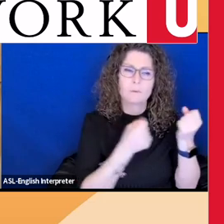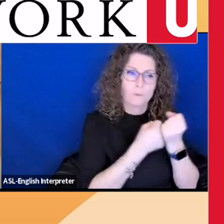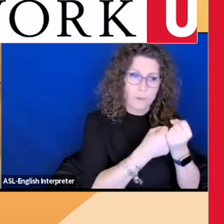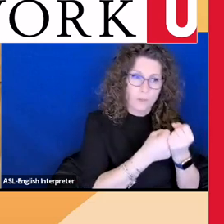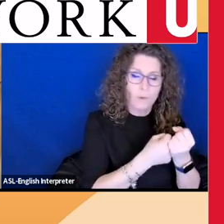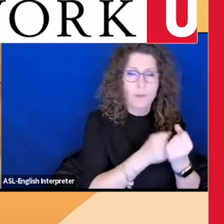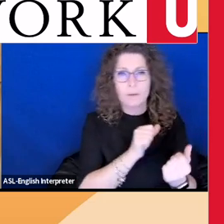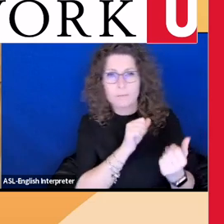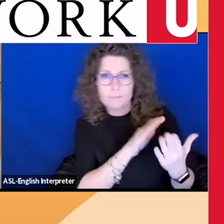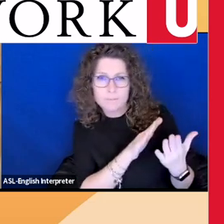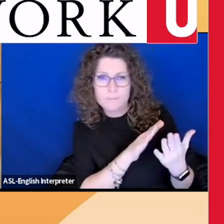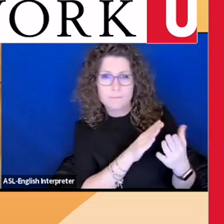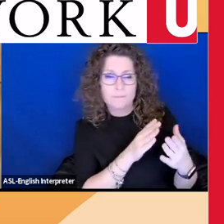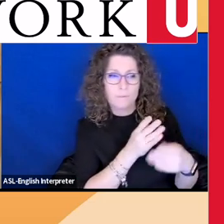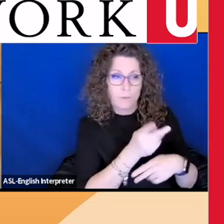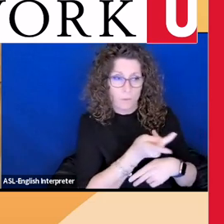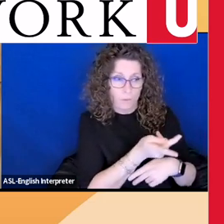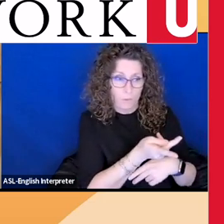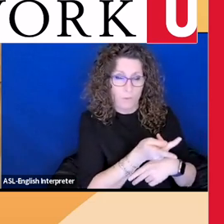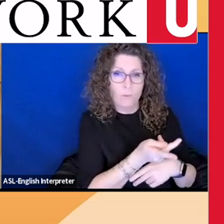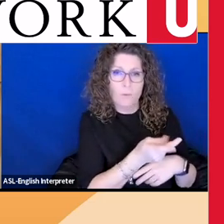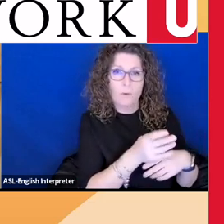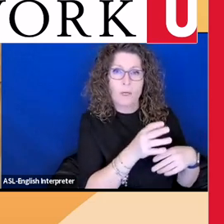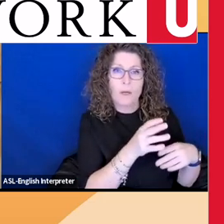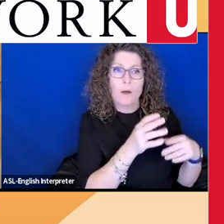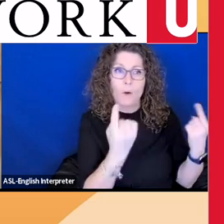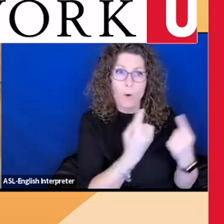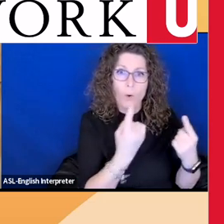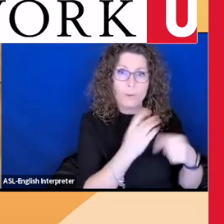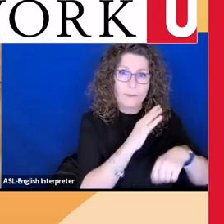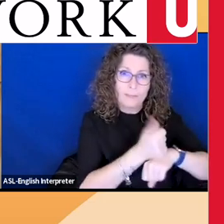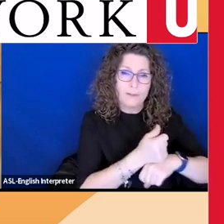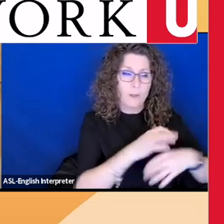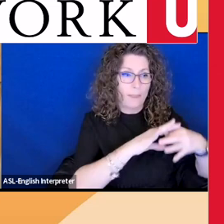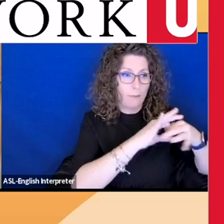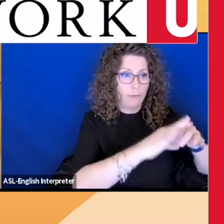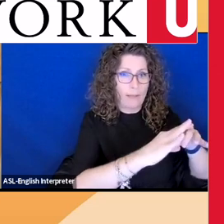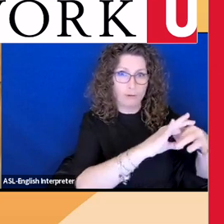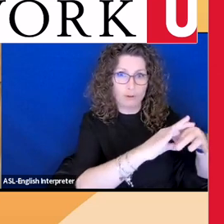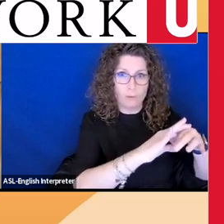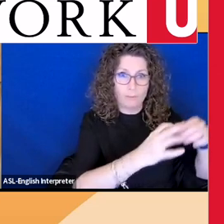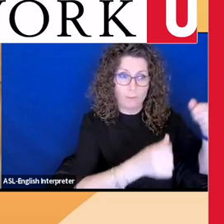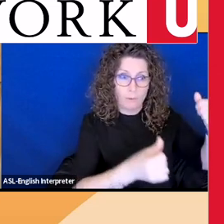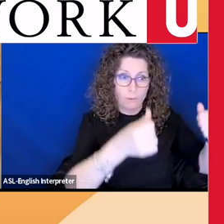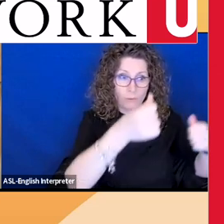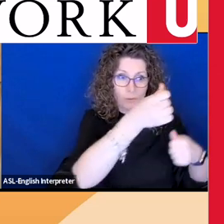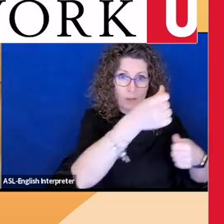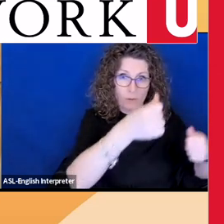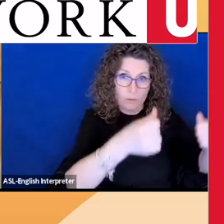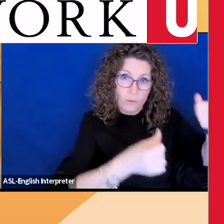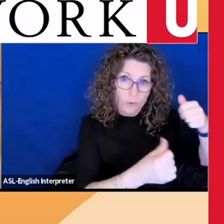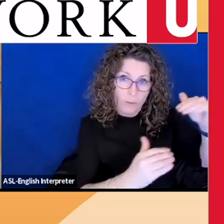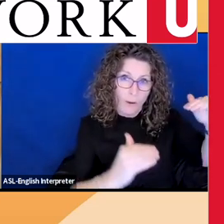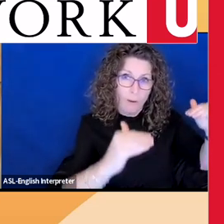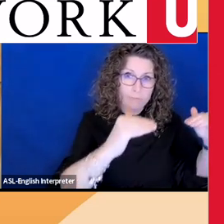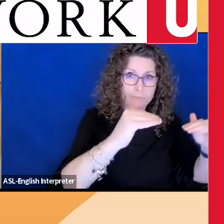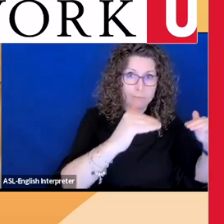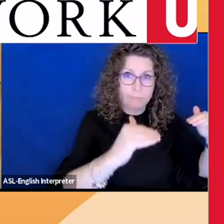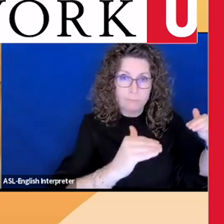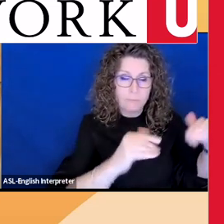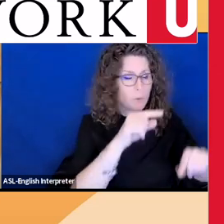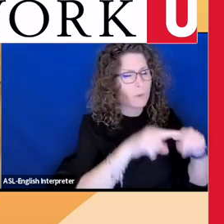they are both always premised on relationality. That is, neither pedagogy nor solidarity can be done